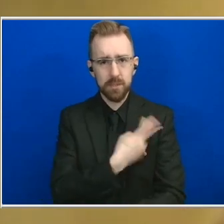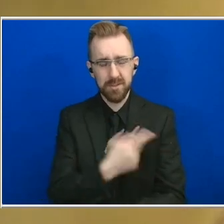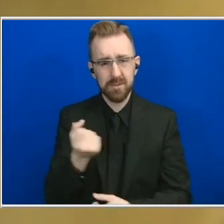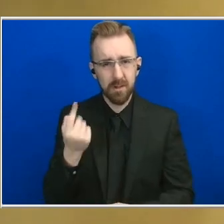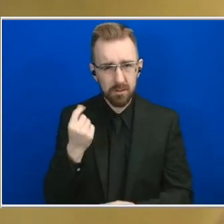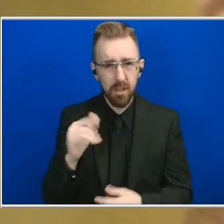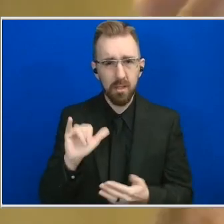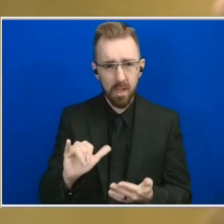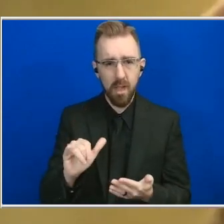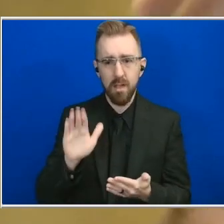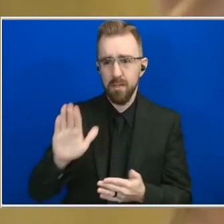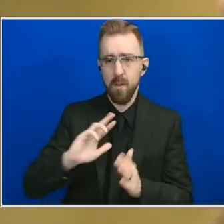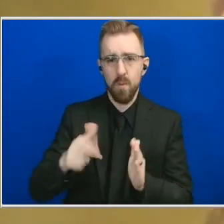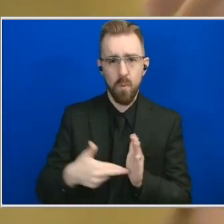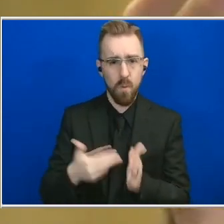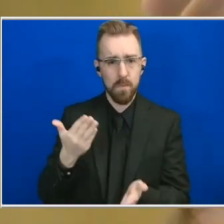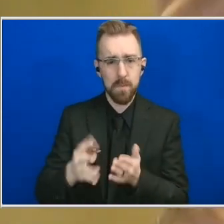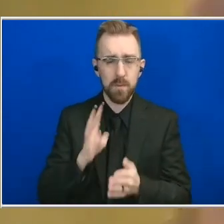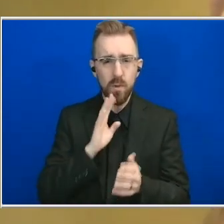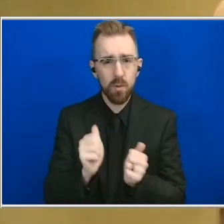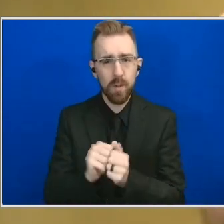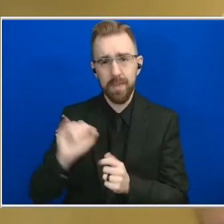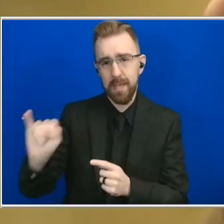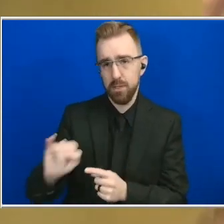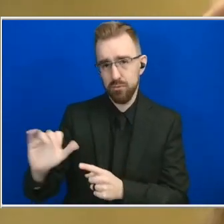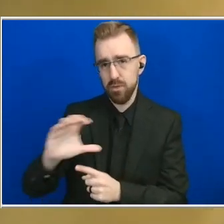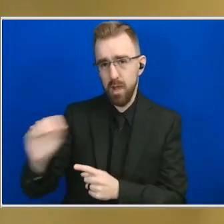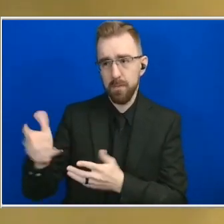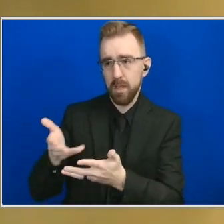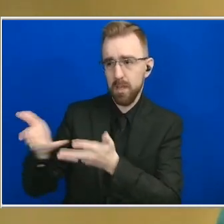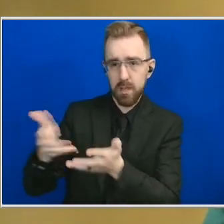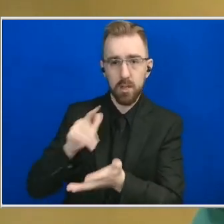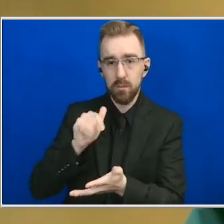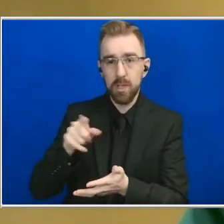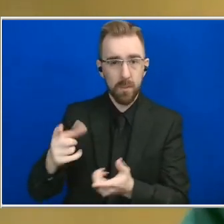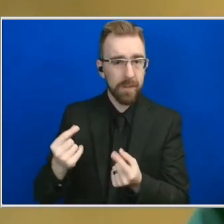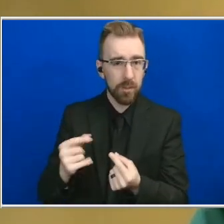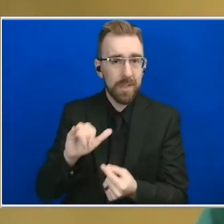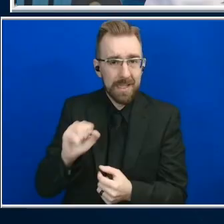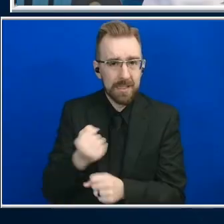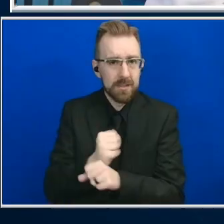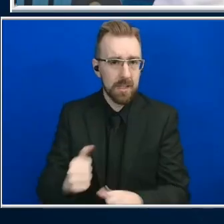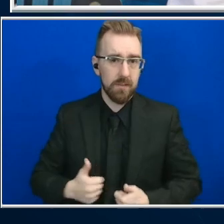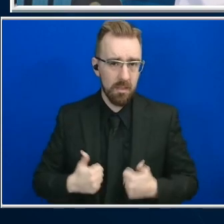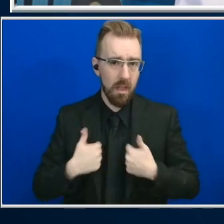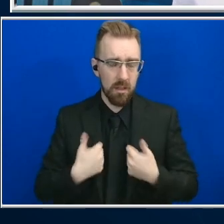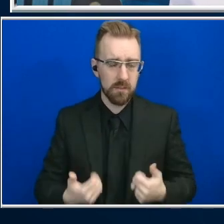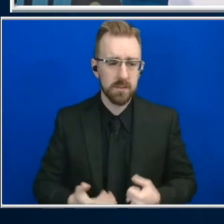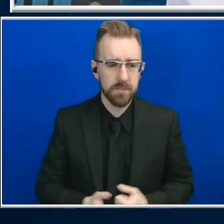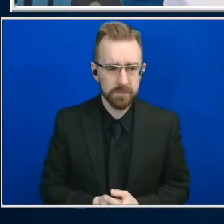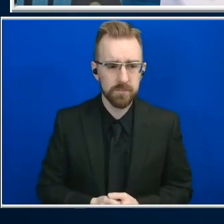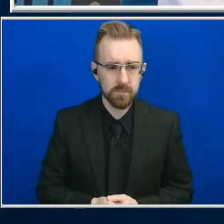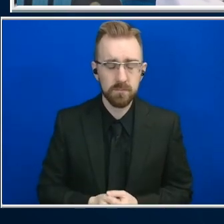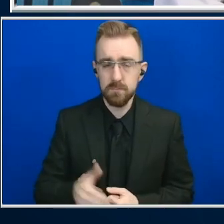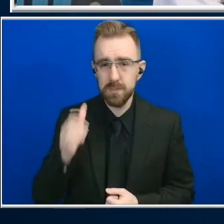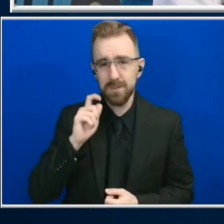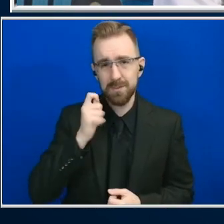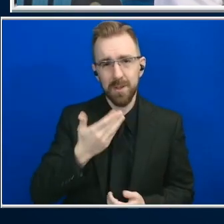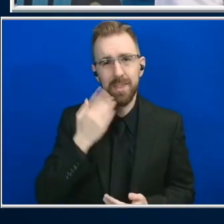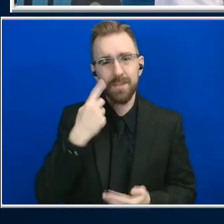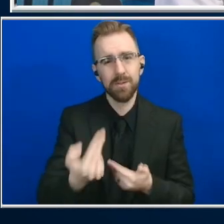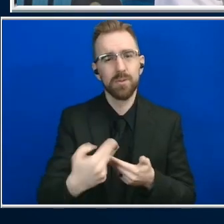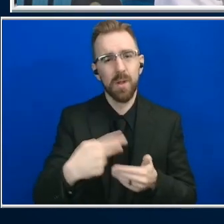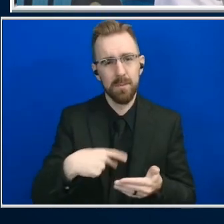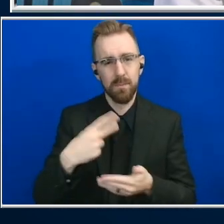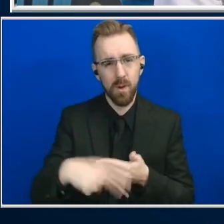while their role may be talking to an insurance company, that what they're actually doing is saving lives. All right, well, that sounds cool. Thanks for being on the program. You know, I'm just going to accuse